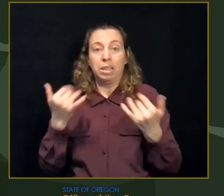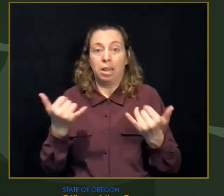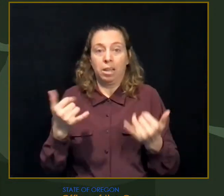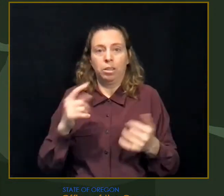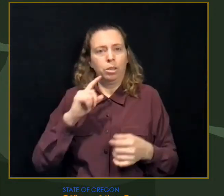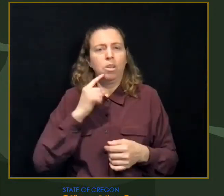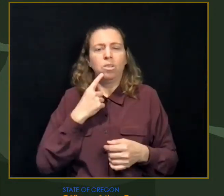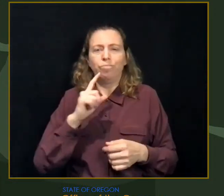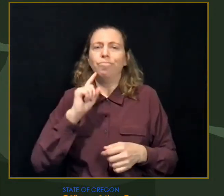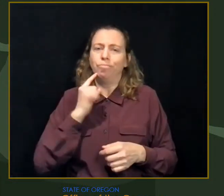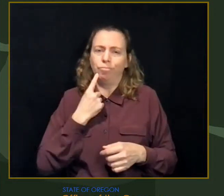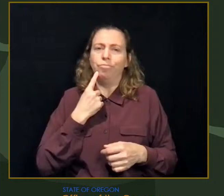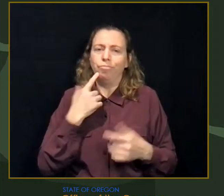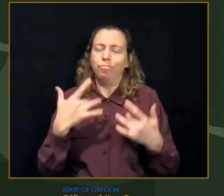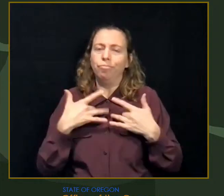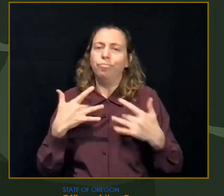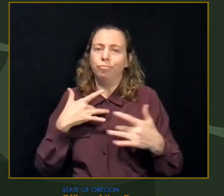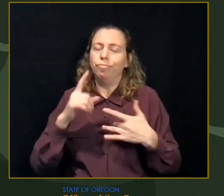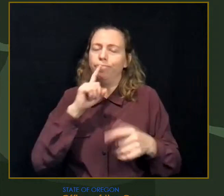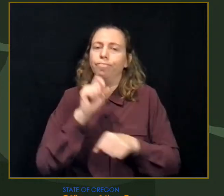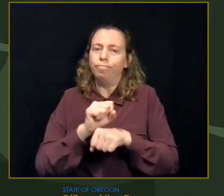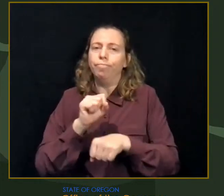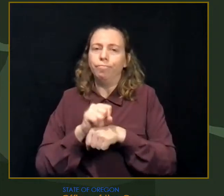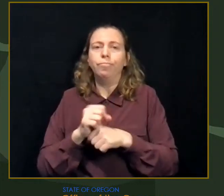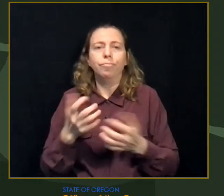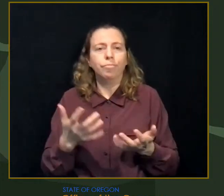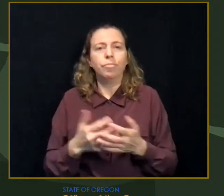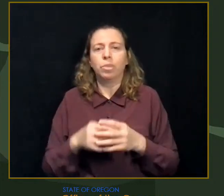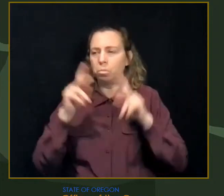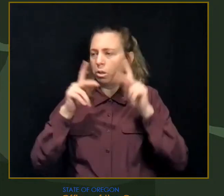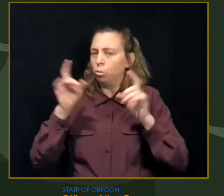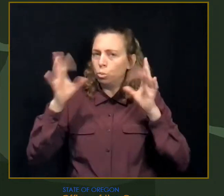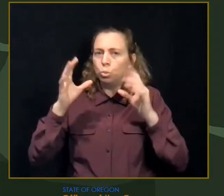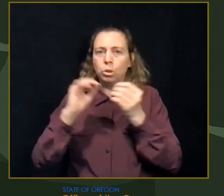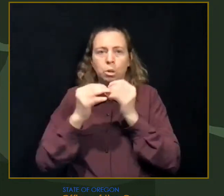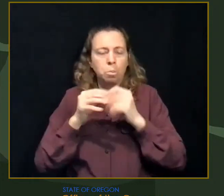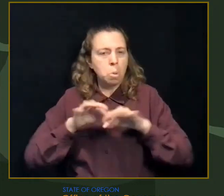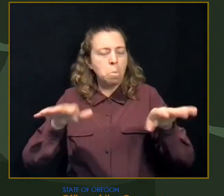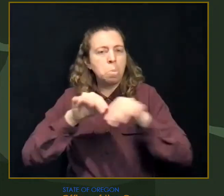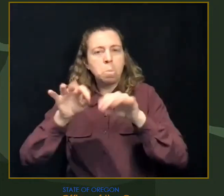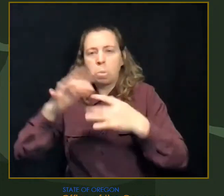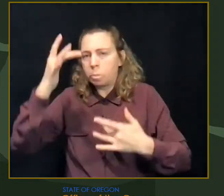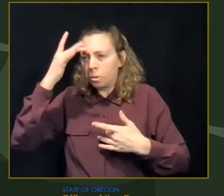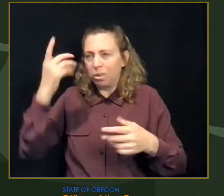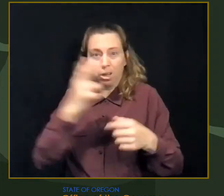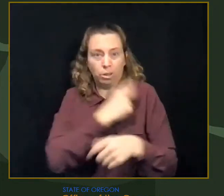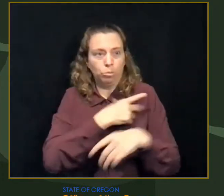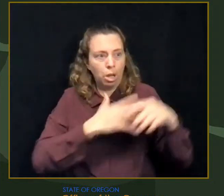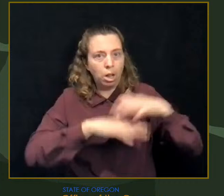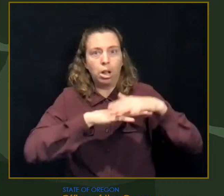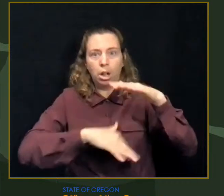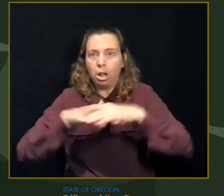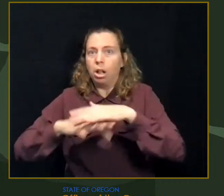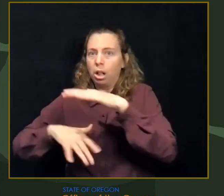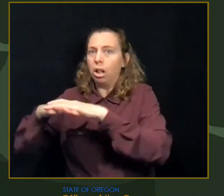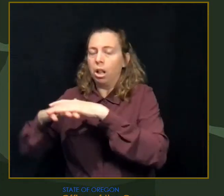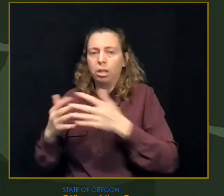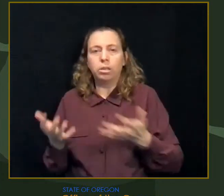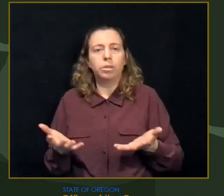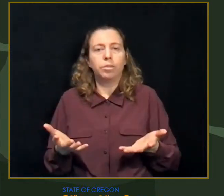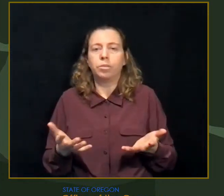Oregonians, about our hospital bed capacity and the ability of our healthcare workers to provide medical care.